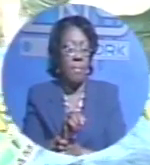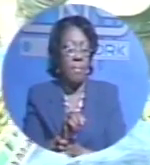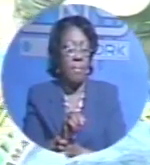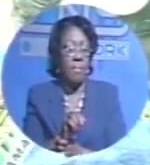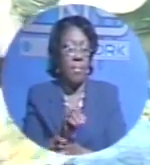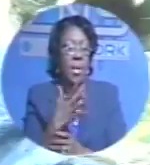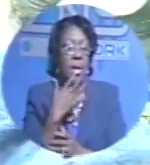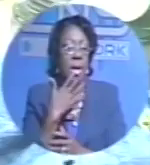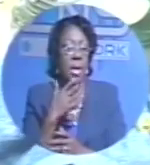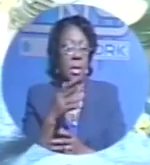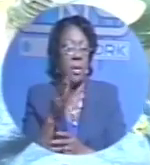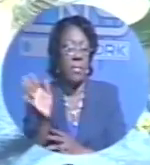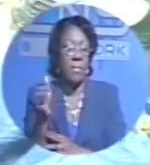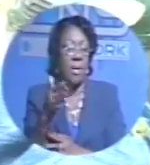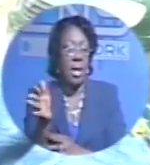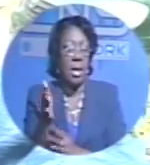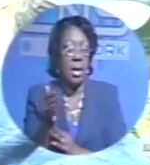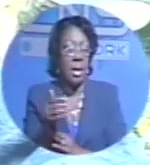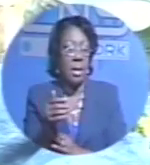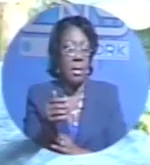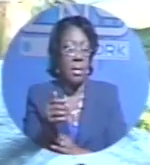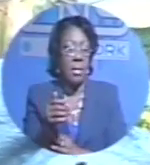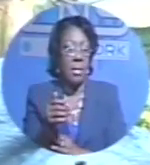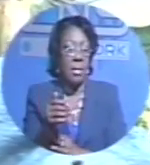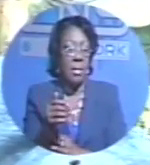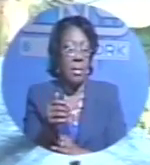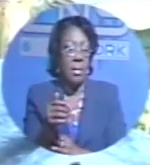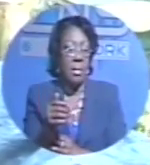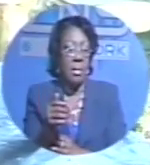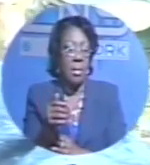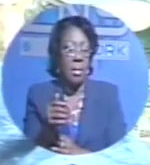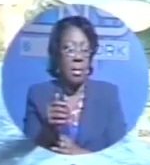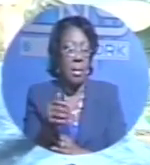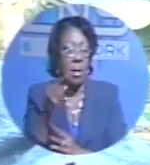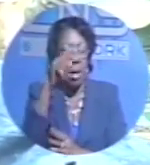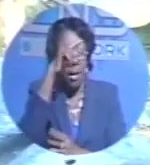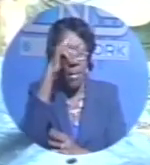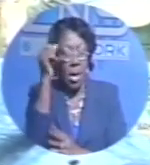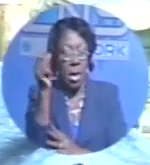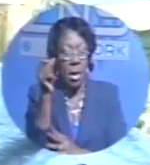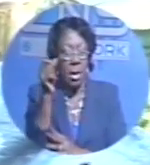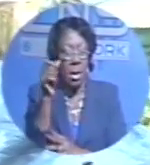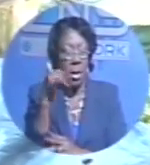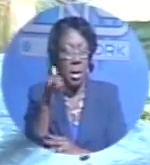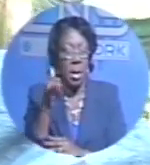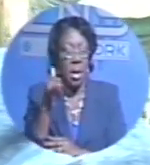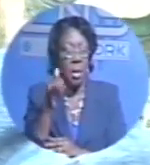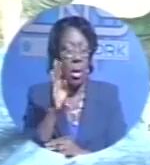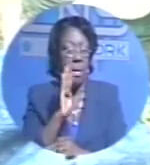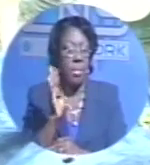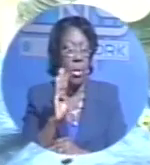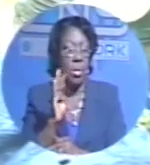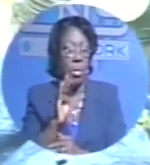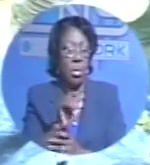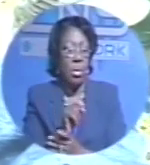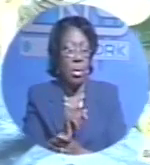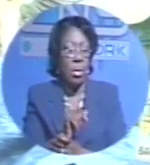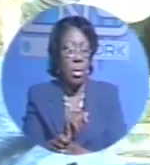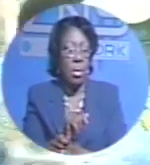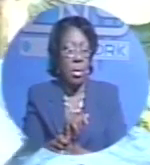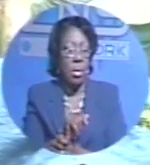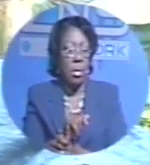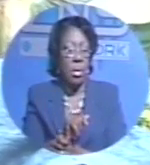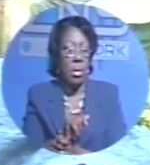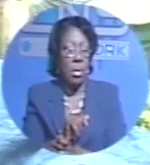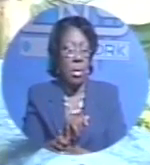Tell me the colors of the flag. That would be black, yellow, and blue.